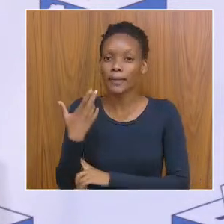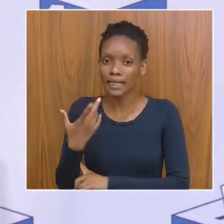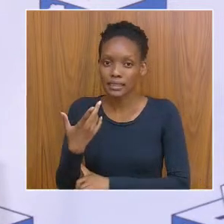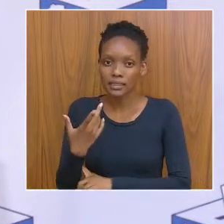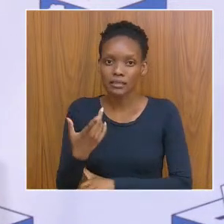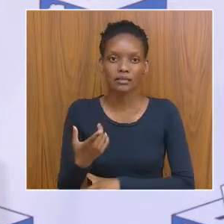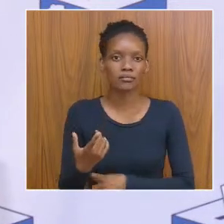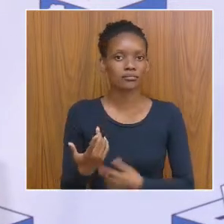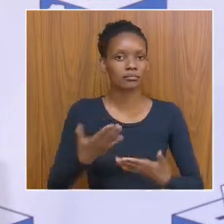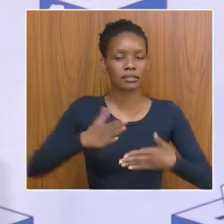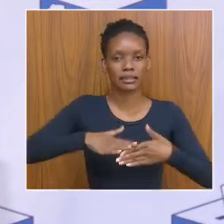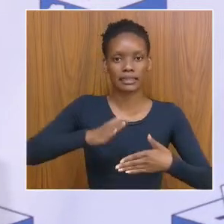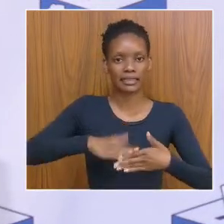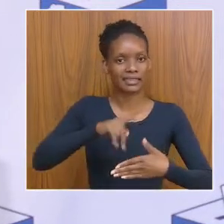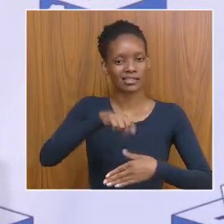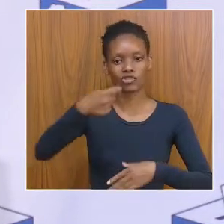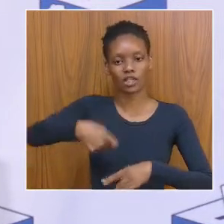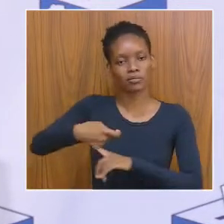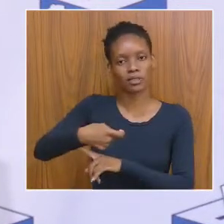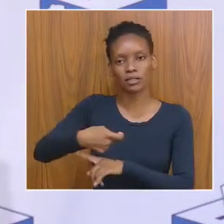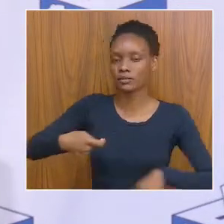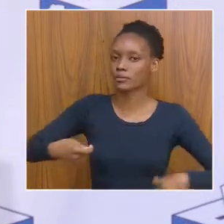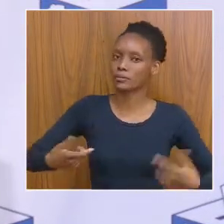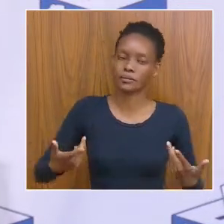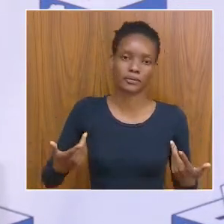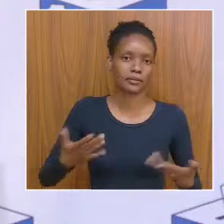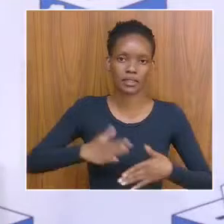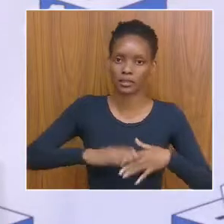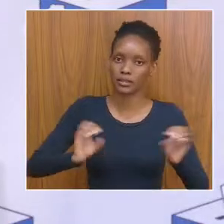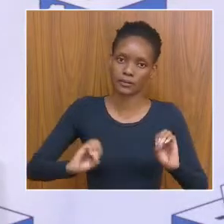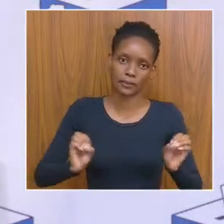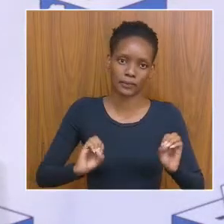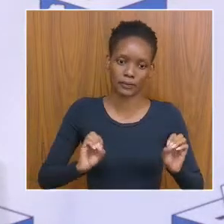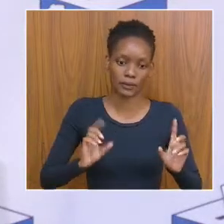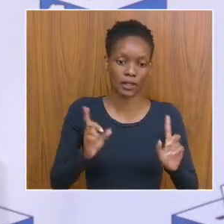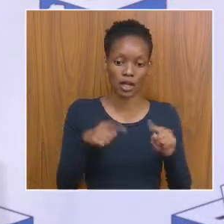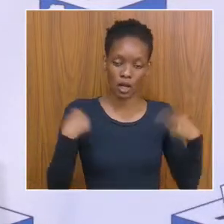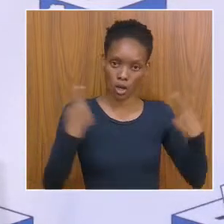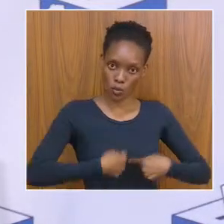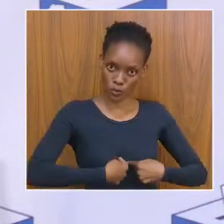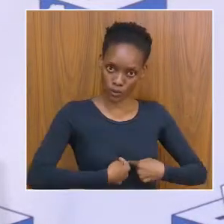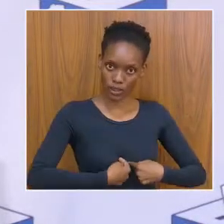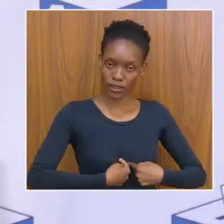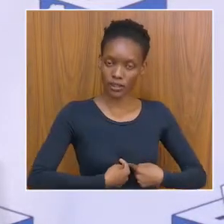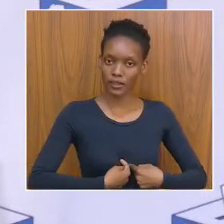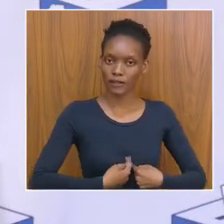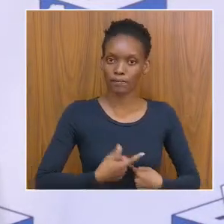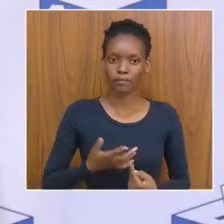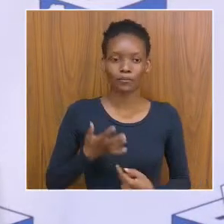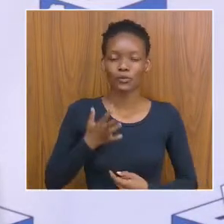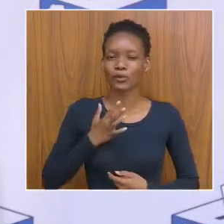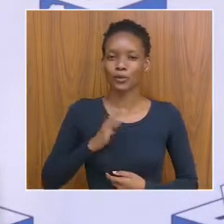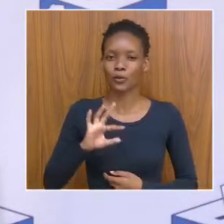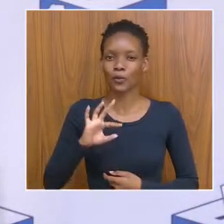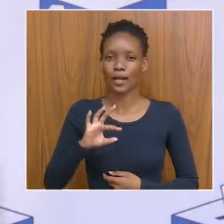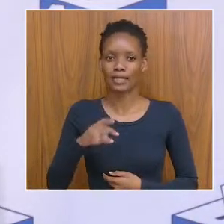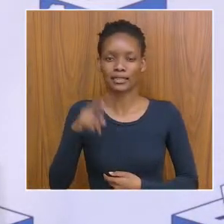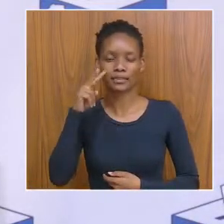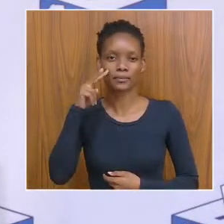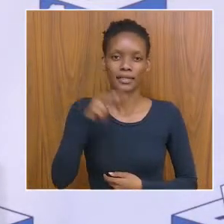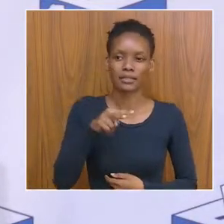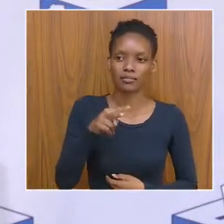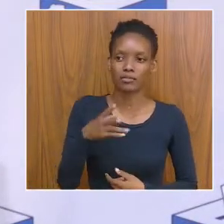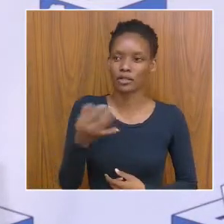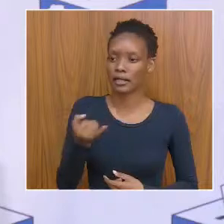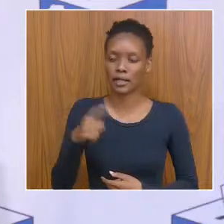however, still no reasons for that judgment. On our part, in order not to create perceptions that we are